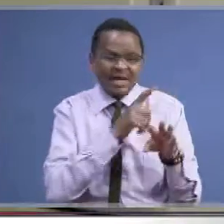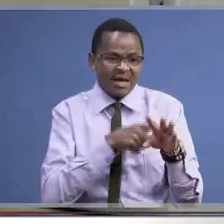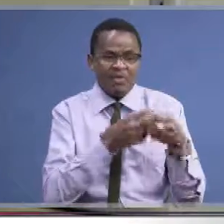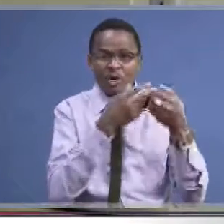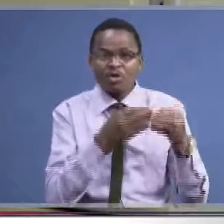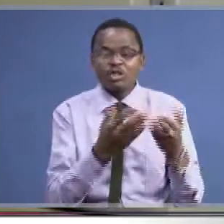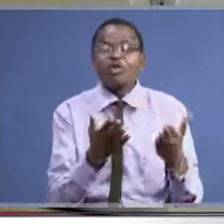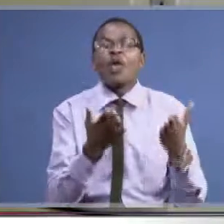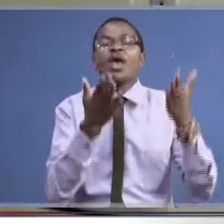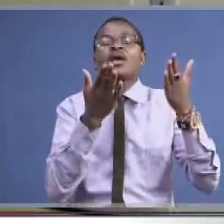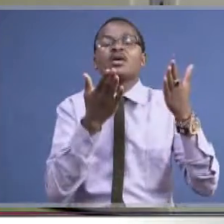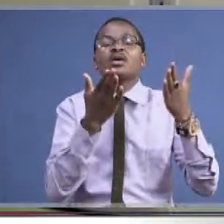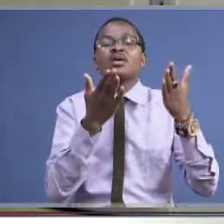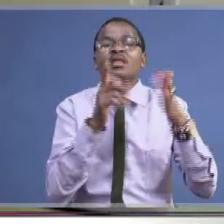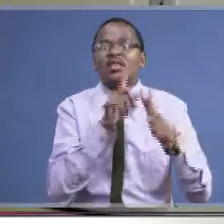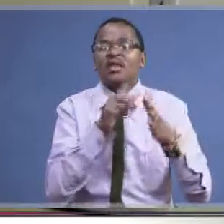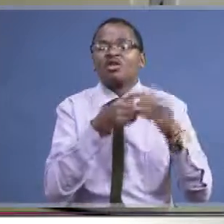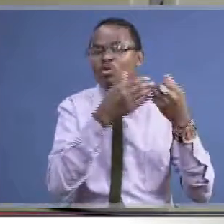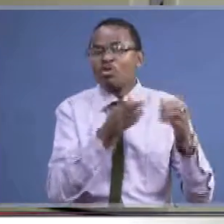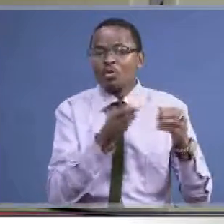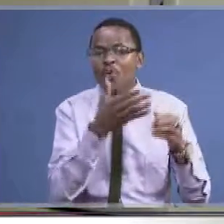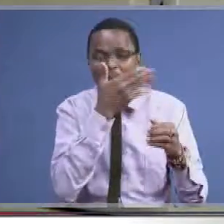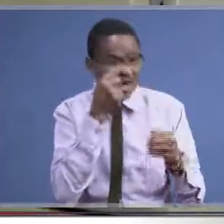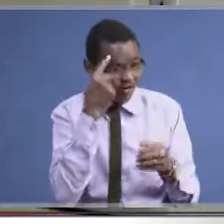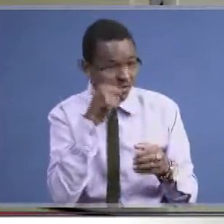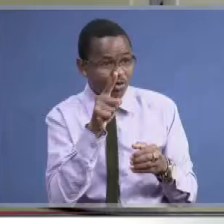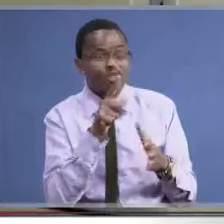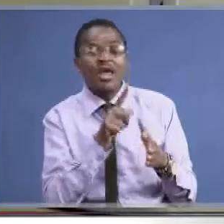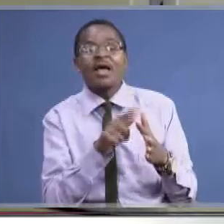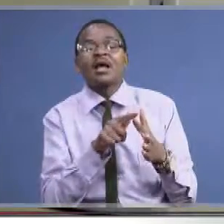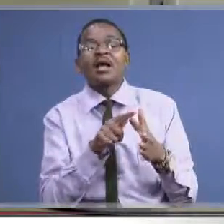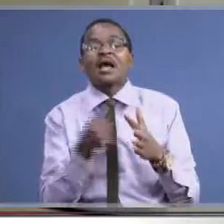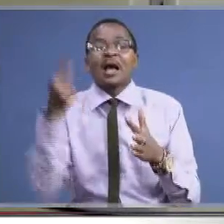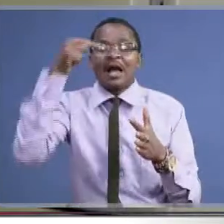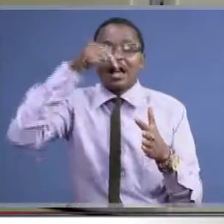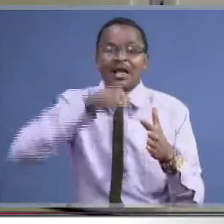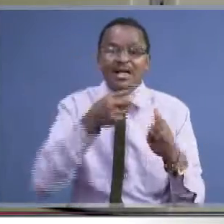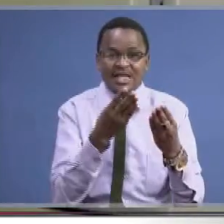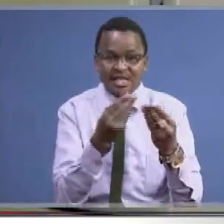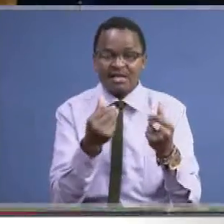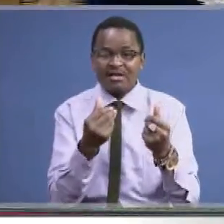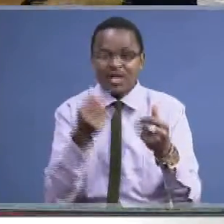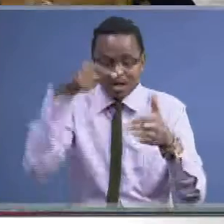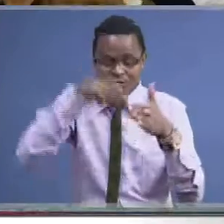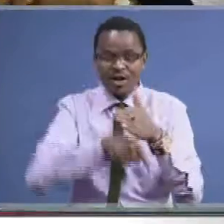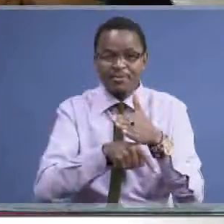weight, it's the way you lose the calories, the better for you, because then the weight comes, you know, is goes